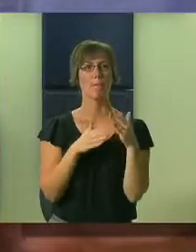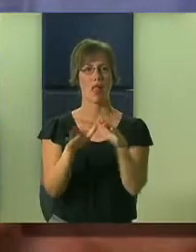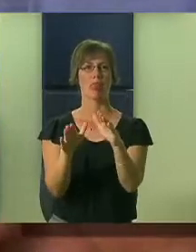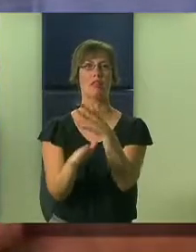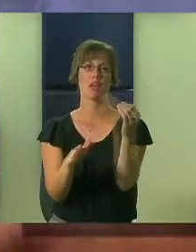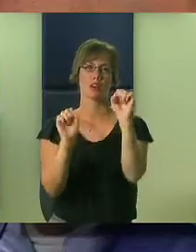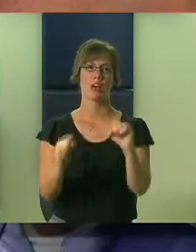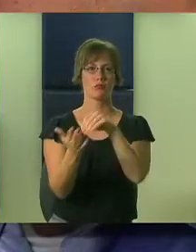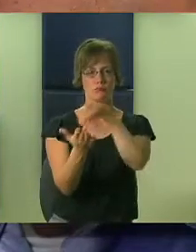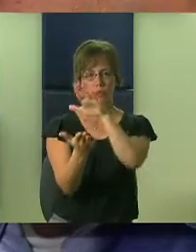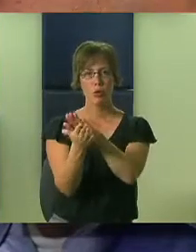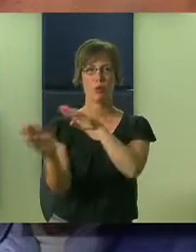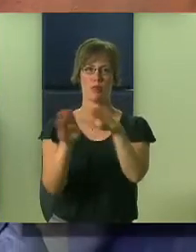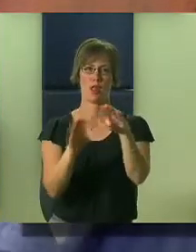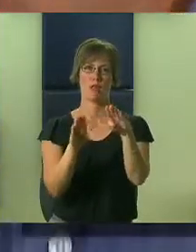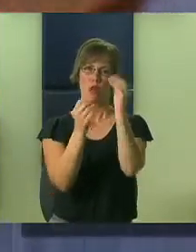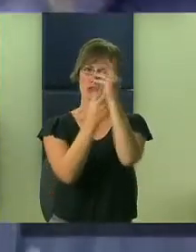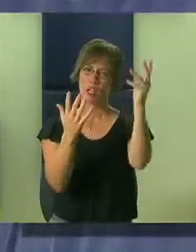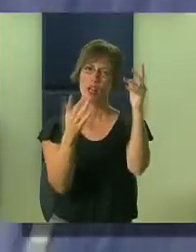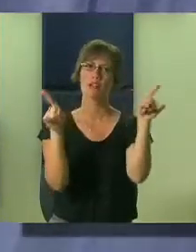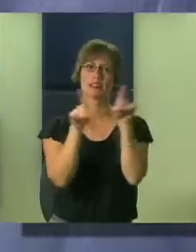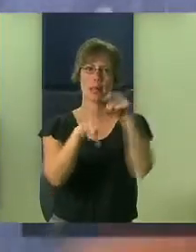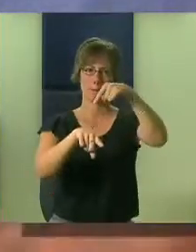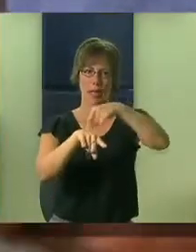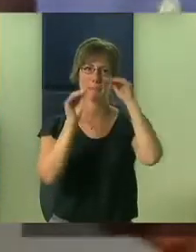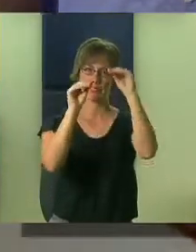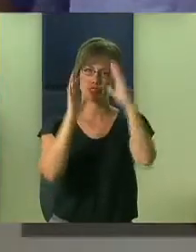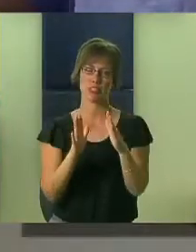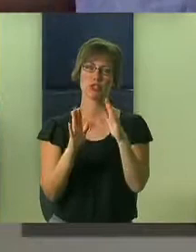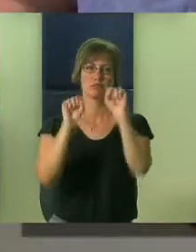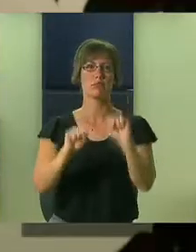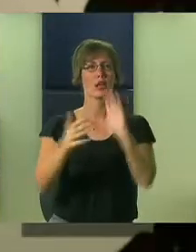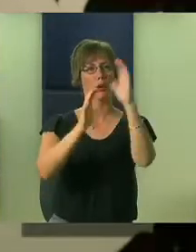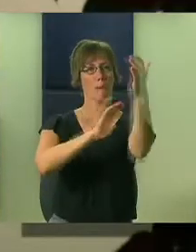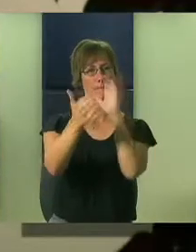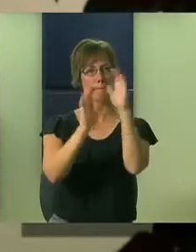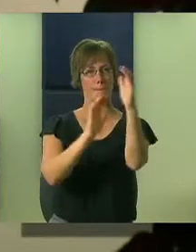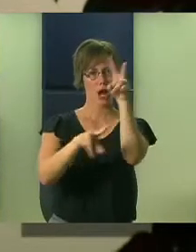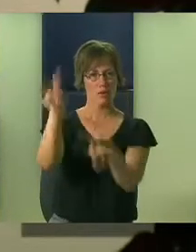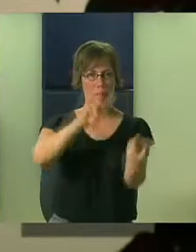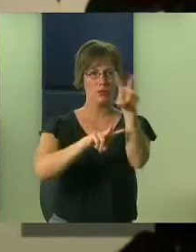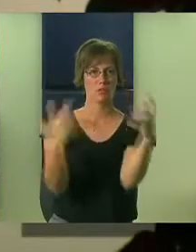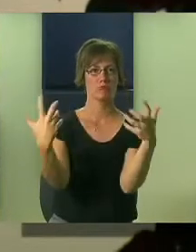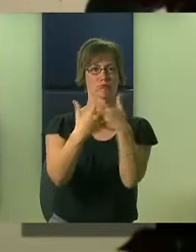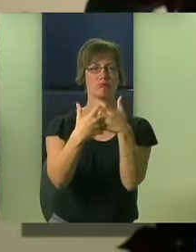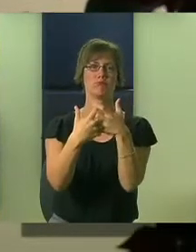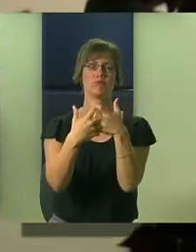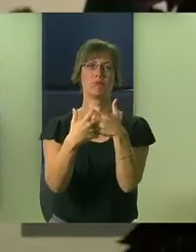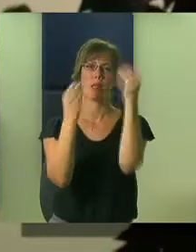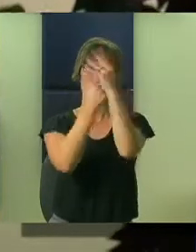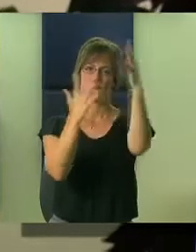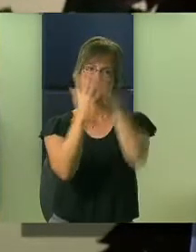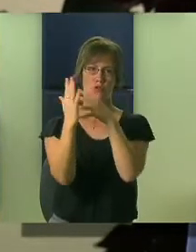related to data collection methods and can also record behavioral data in the classroom at the same time as the teacher to compare for